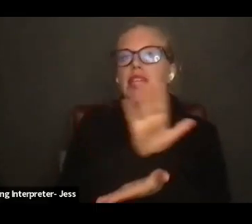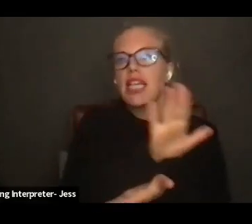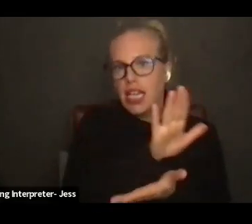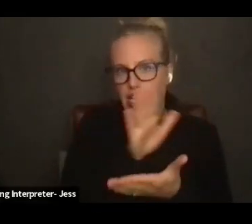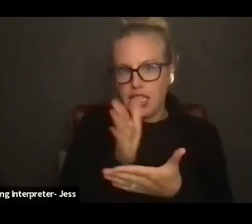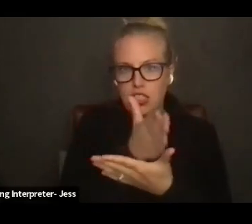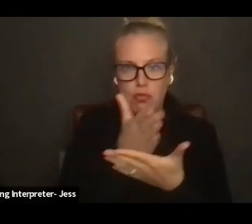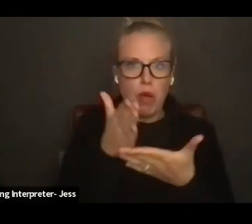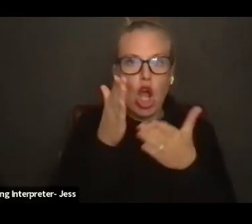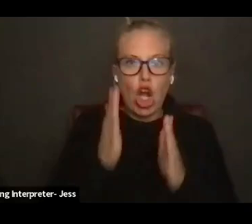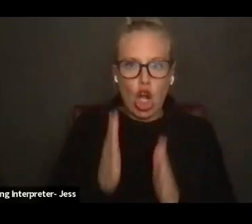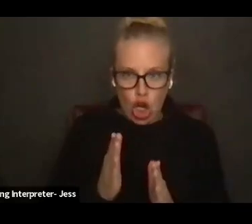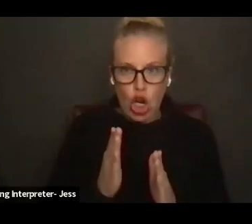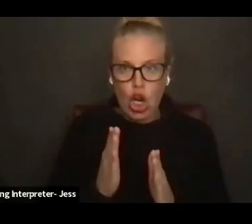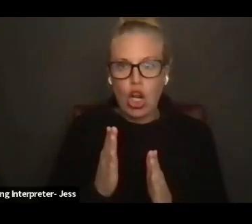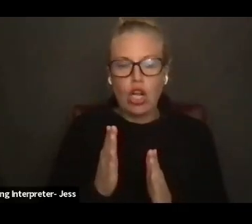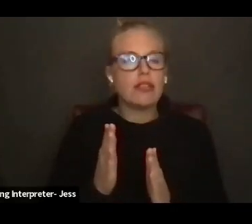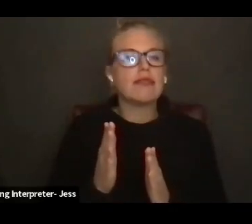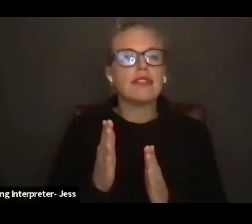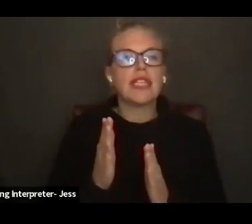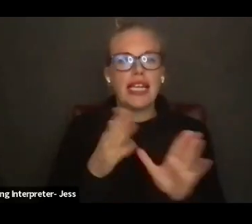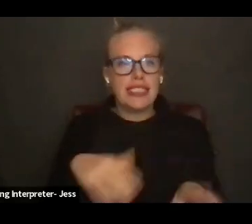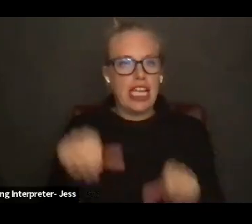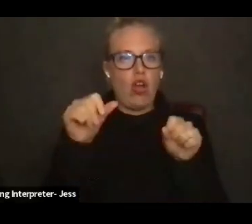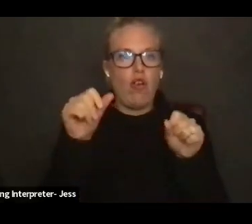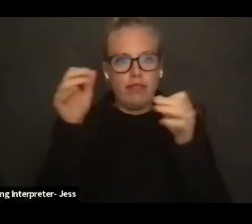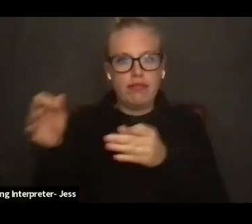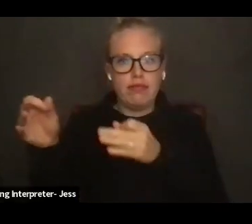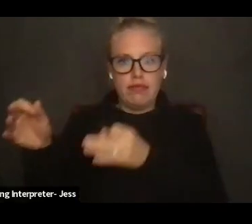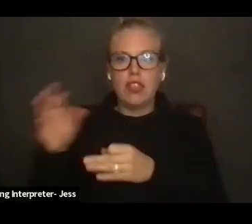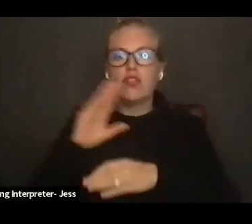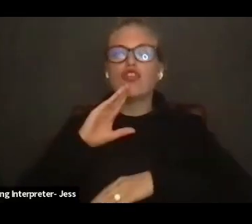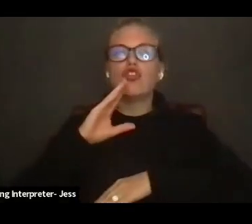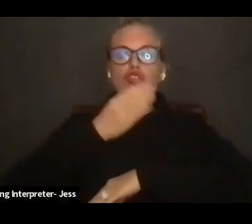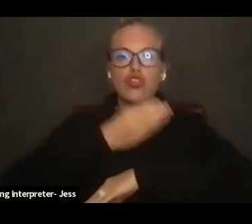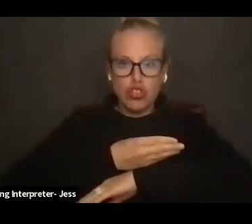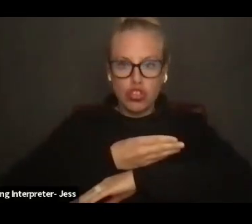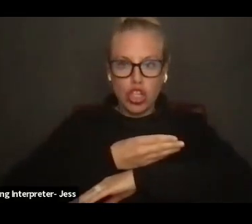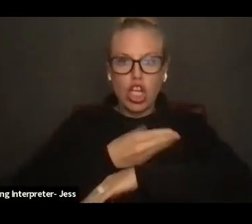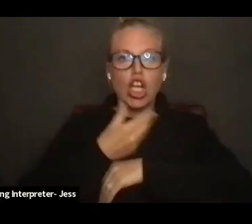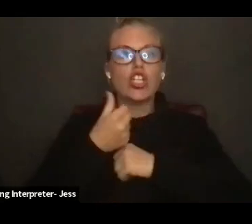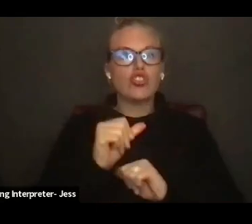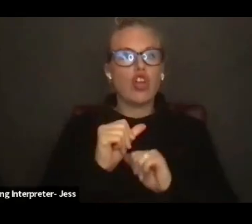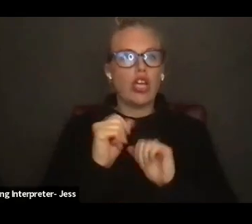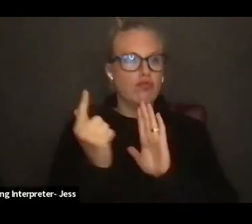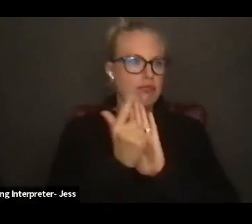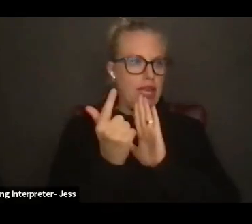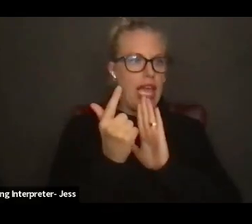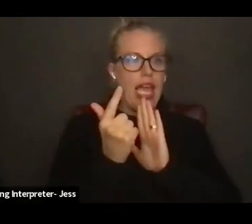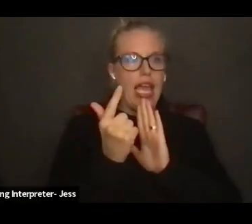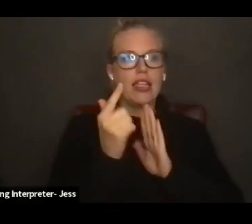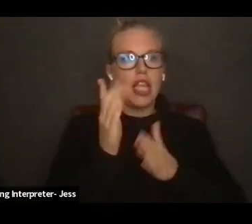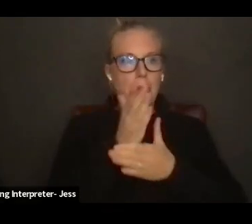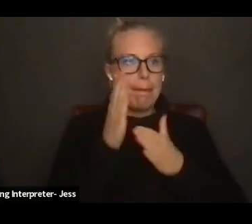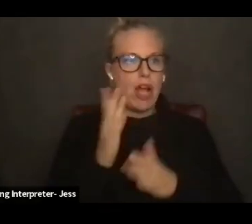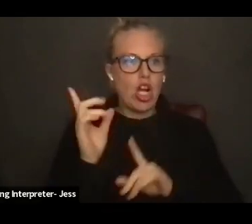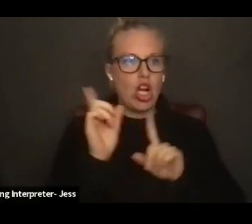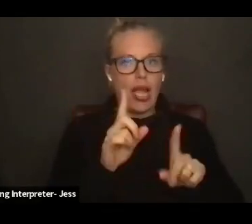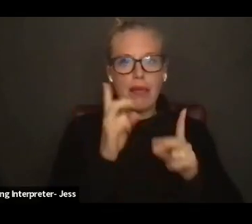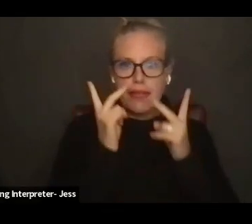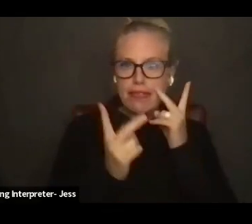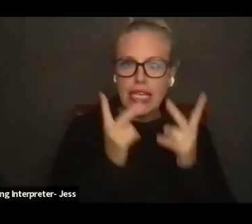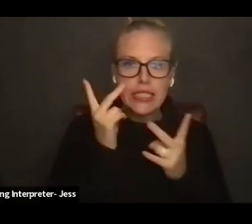his girlfriend from the scene. Daughter even tried to ban the girlfriend from coming to